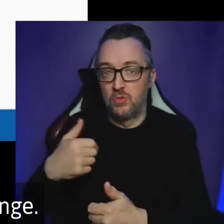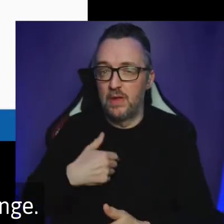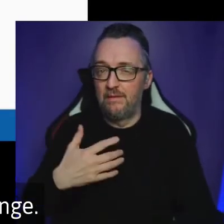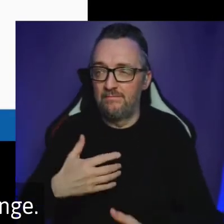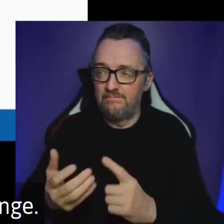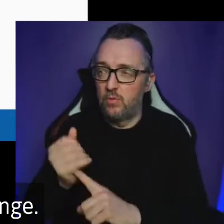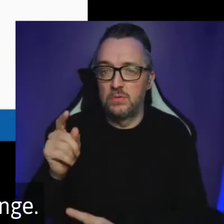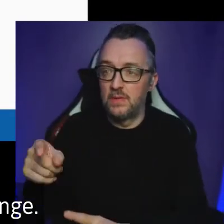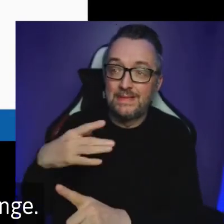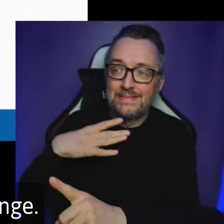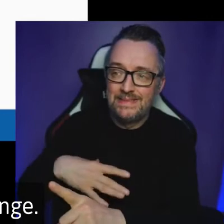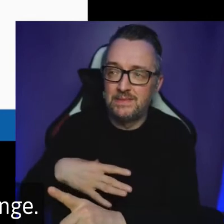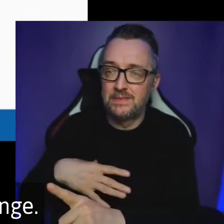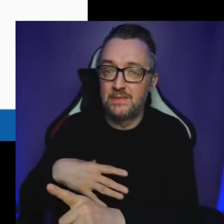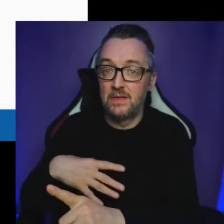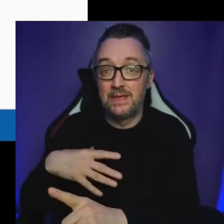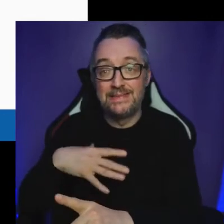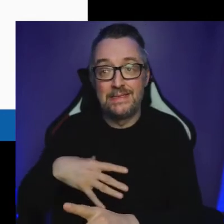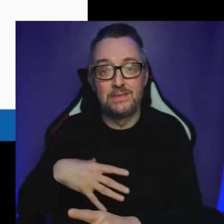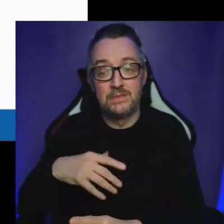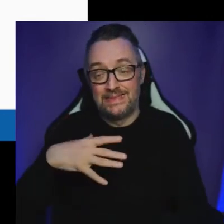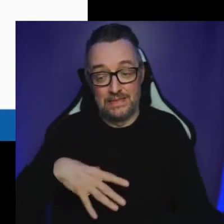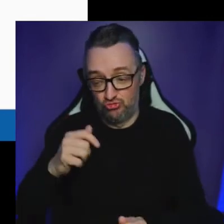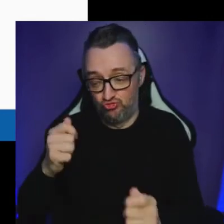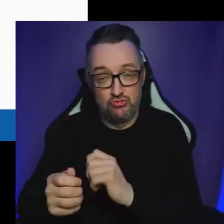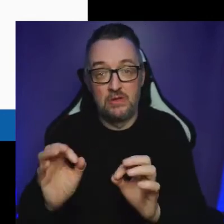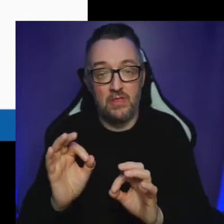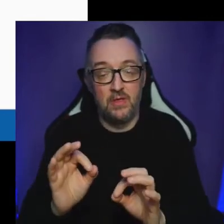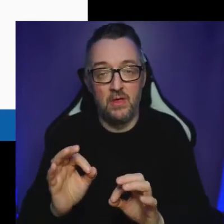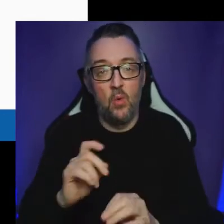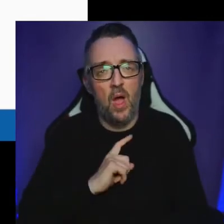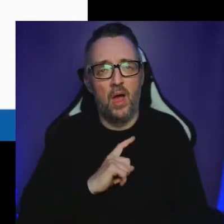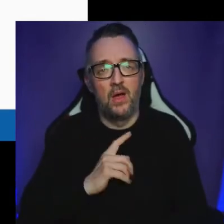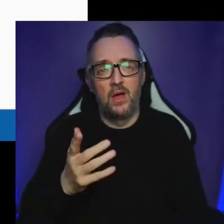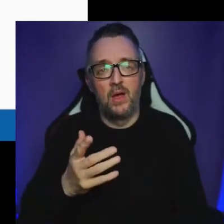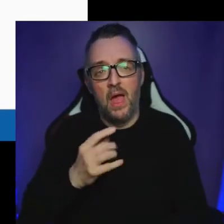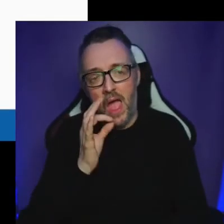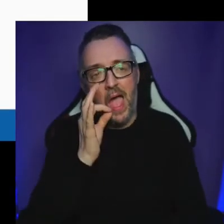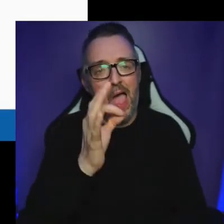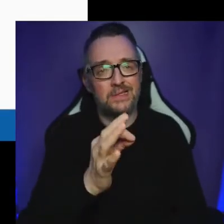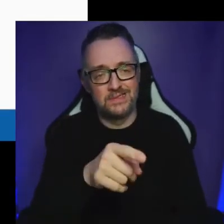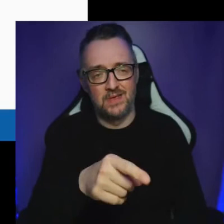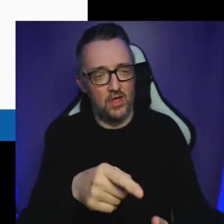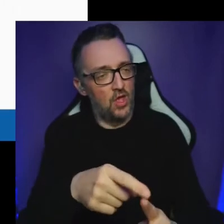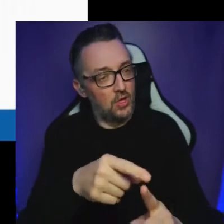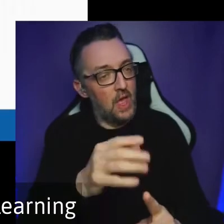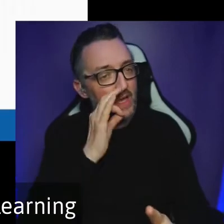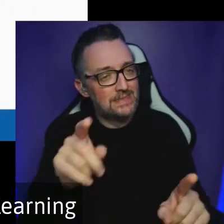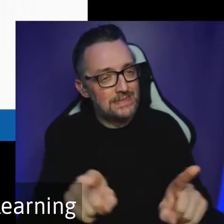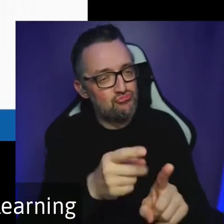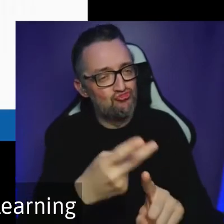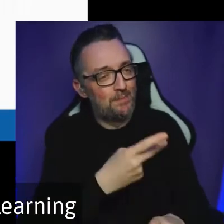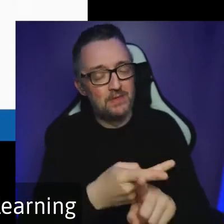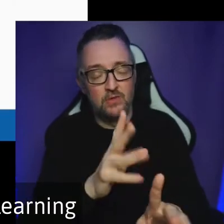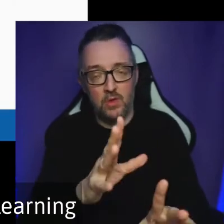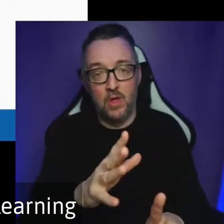needs that didn't change. So there's no point in going out to the audiences and asking the same question again. What we need to